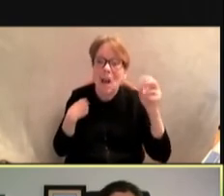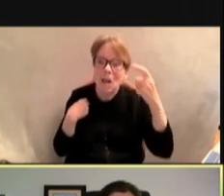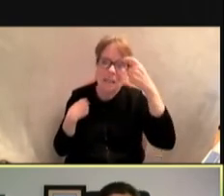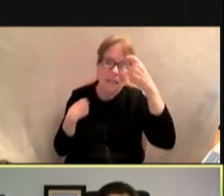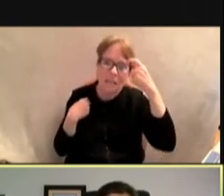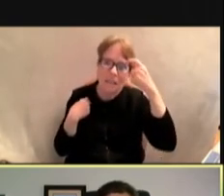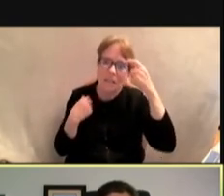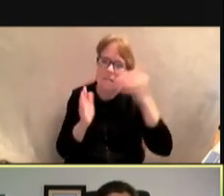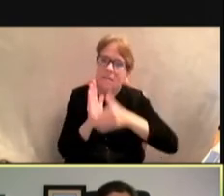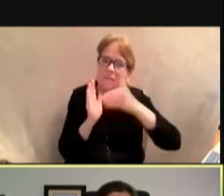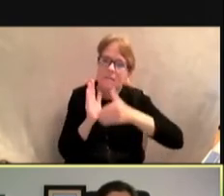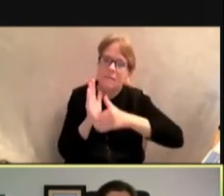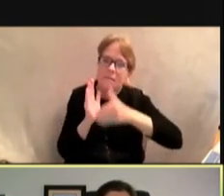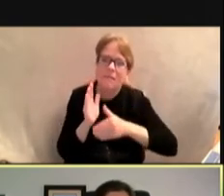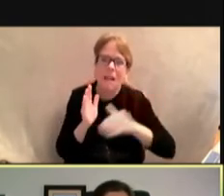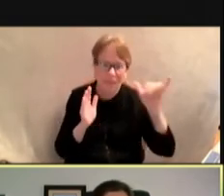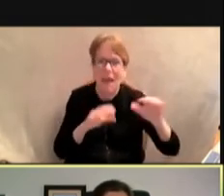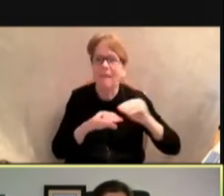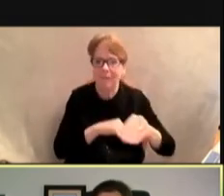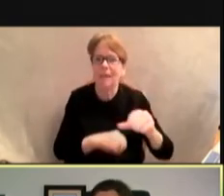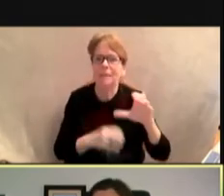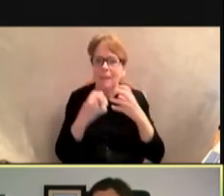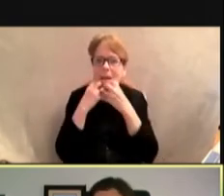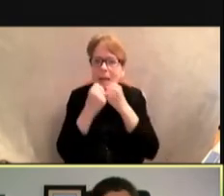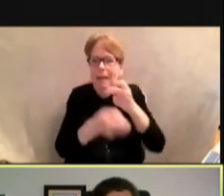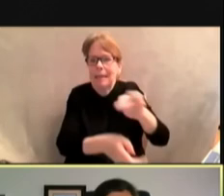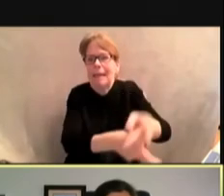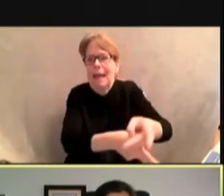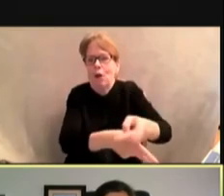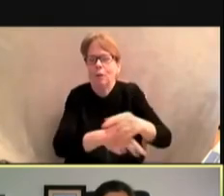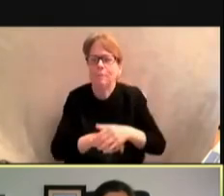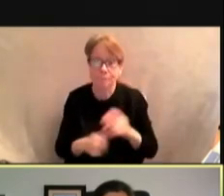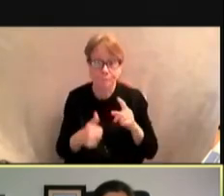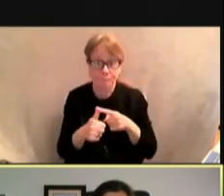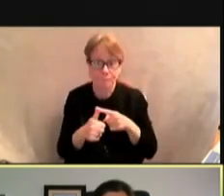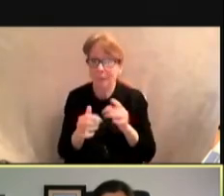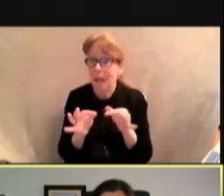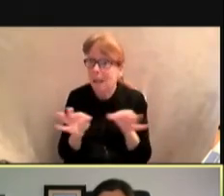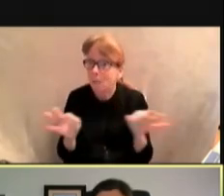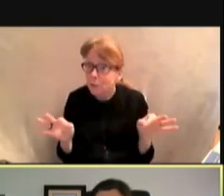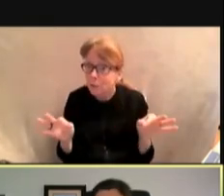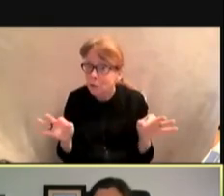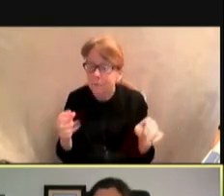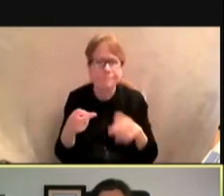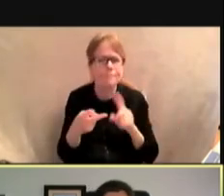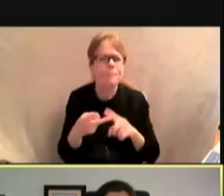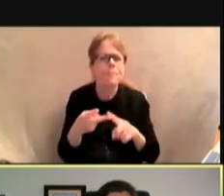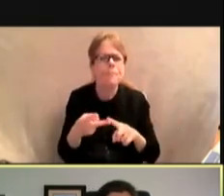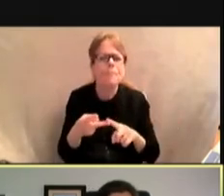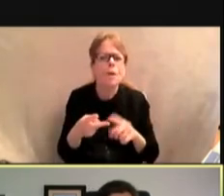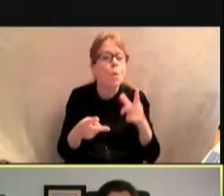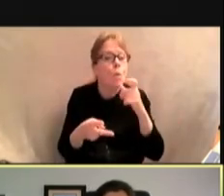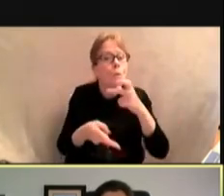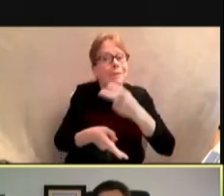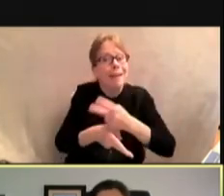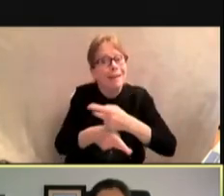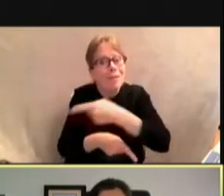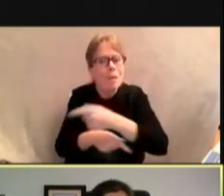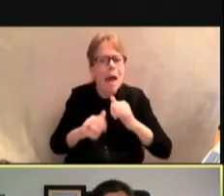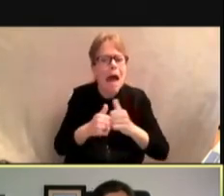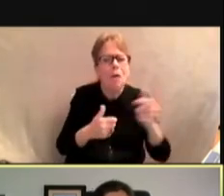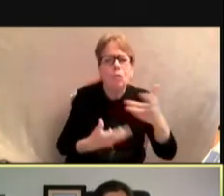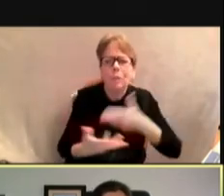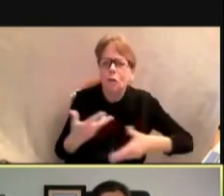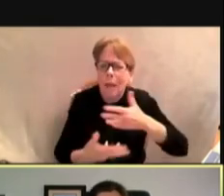So we're focusing on the language that we use, how we interact with caregivers, and how we perform a physical exam.